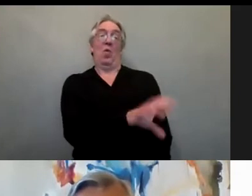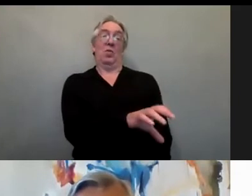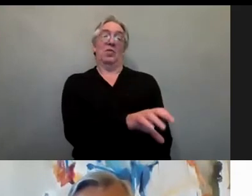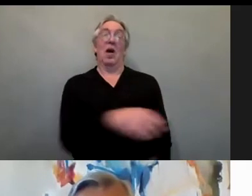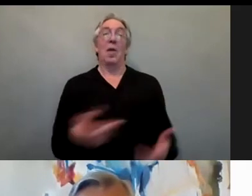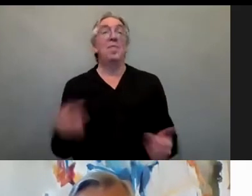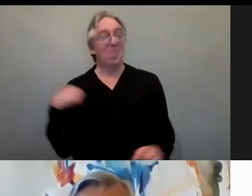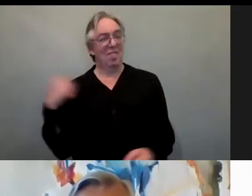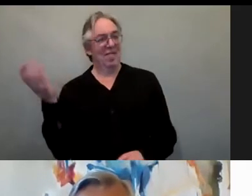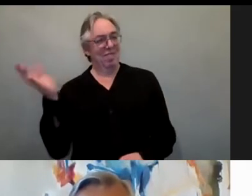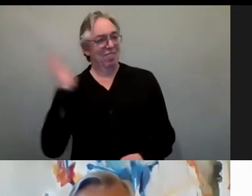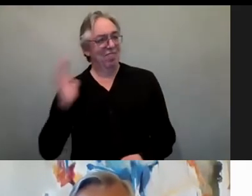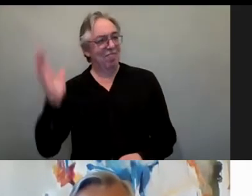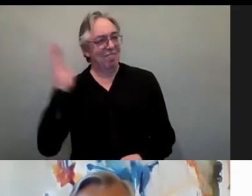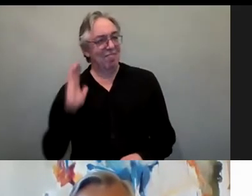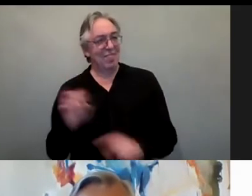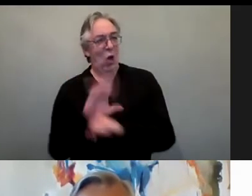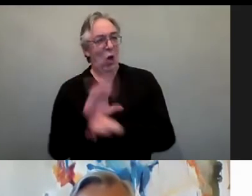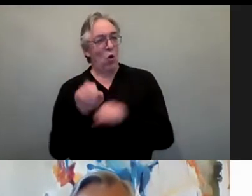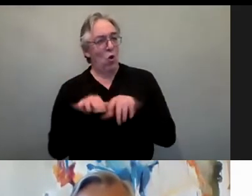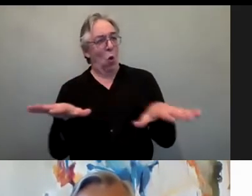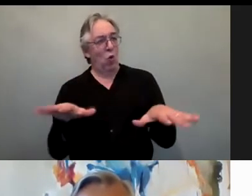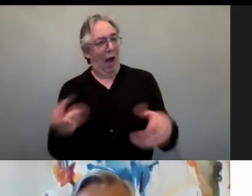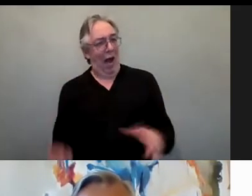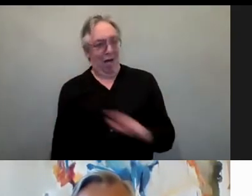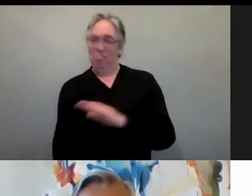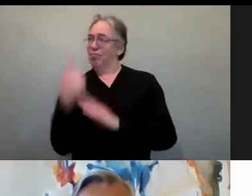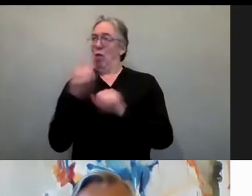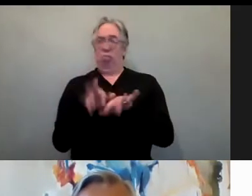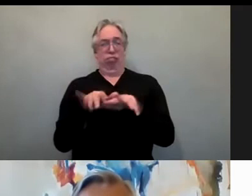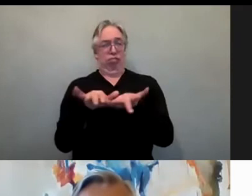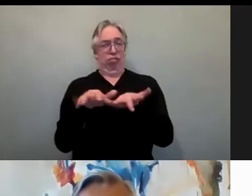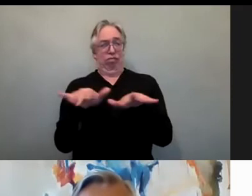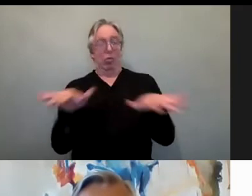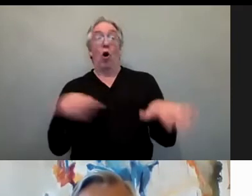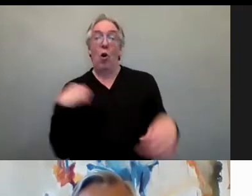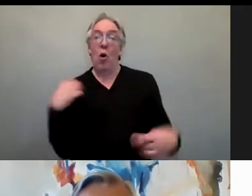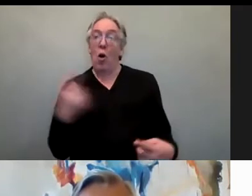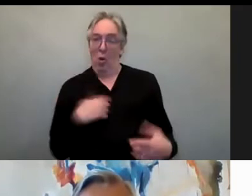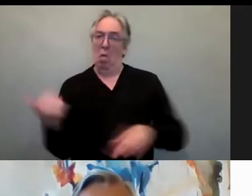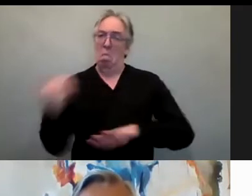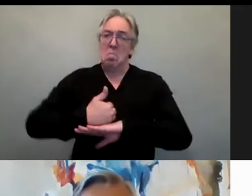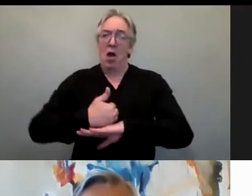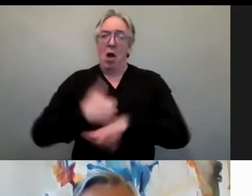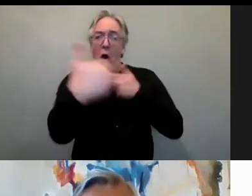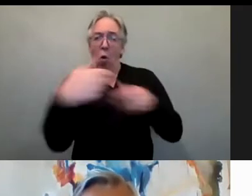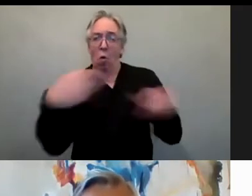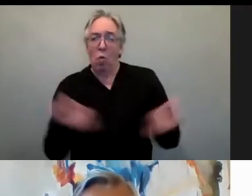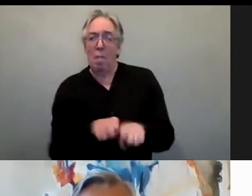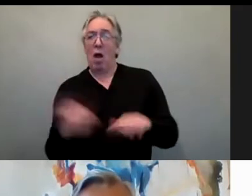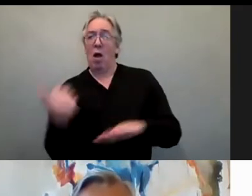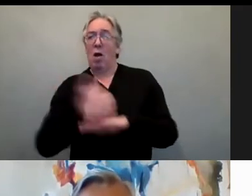pandemic started, RIADIS carried out different webinars with different topics. And from this